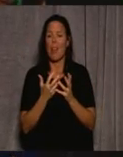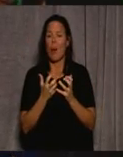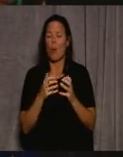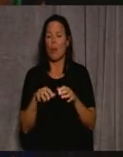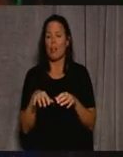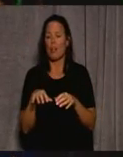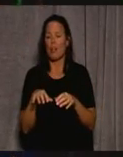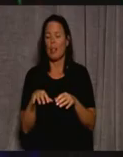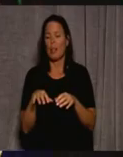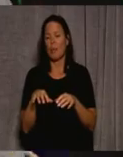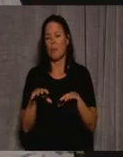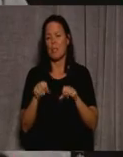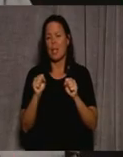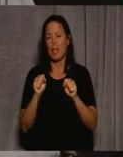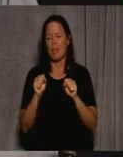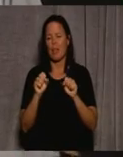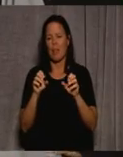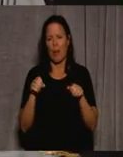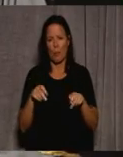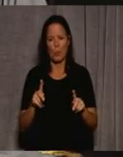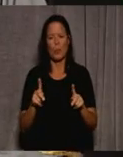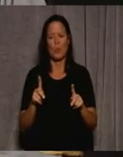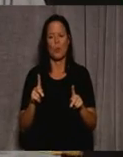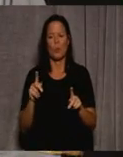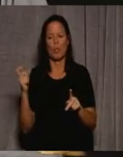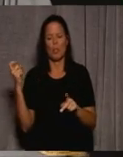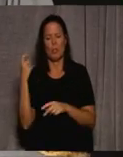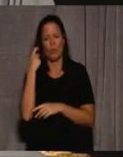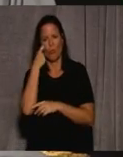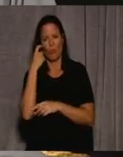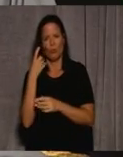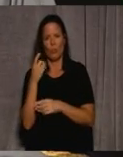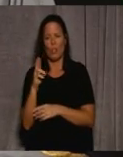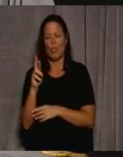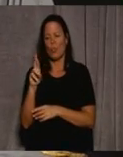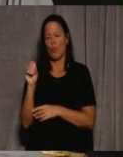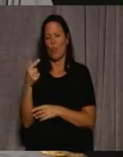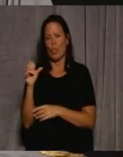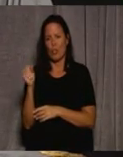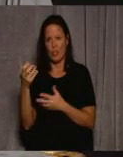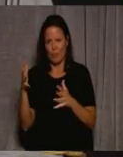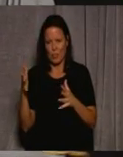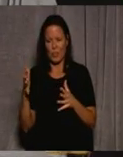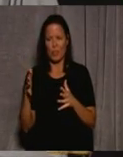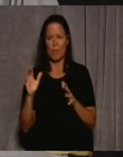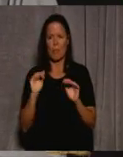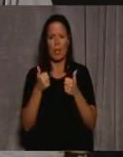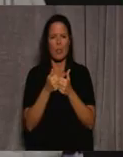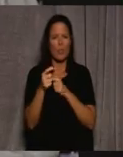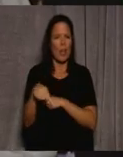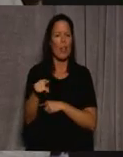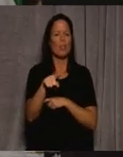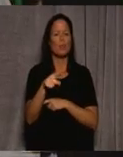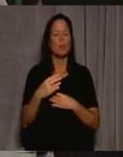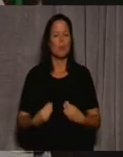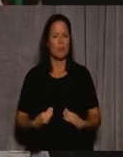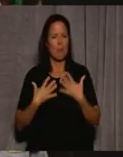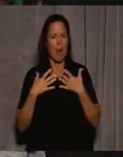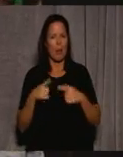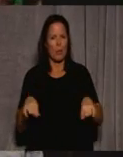opportunity, as Dr. Rogers has already done, by challenging you and inspiring